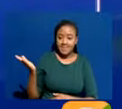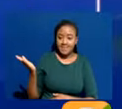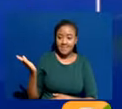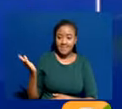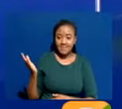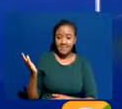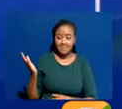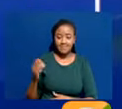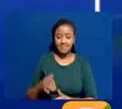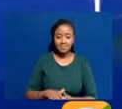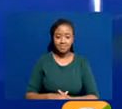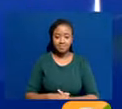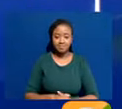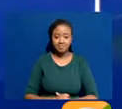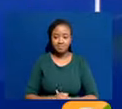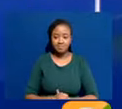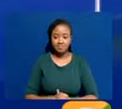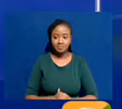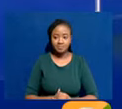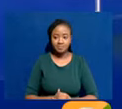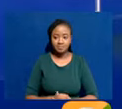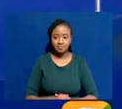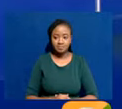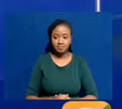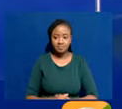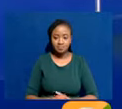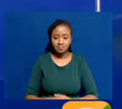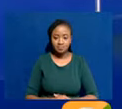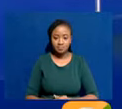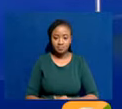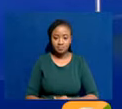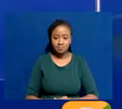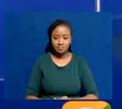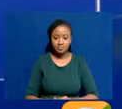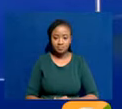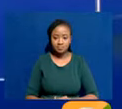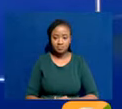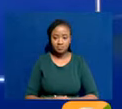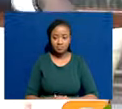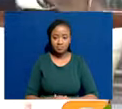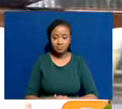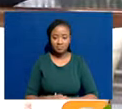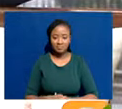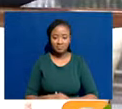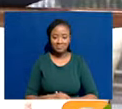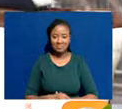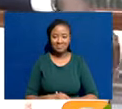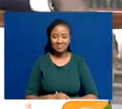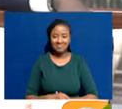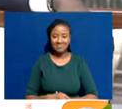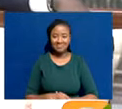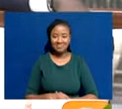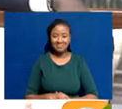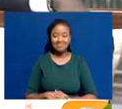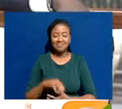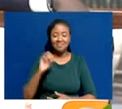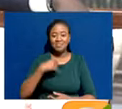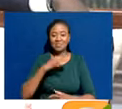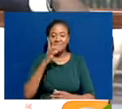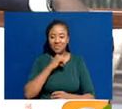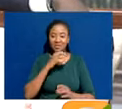his Askaris to stop harassing us while we are dropping customers from our taxis. These are my guys. I fought for Uber people